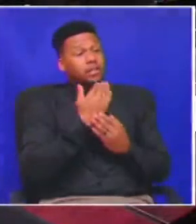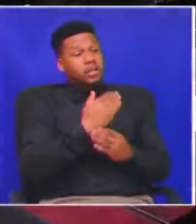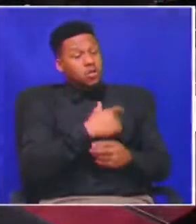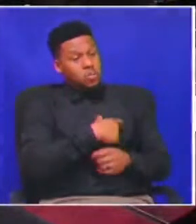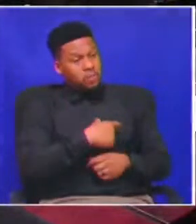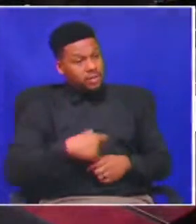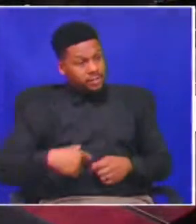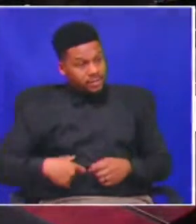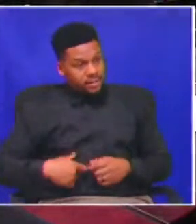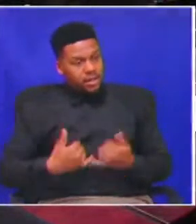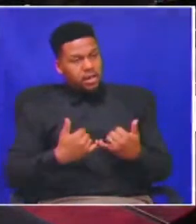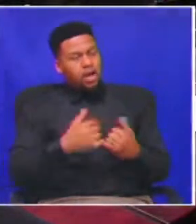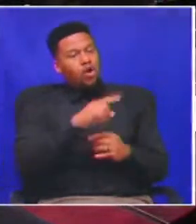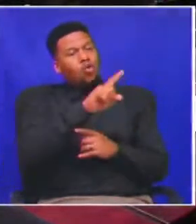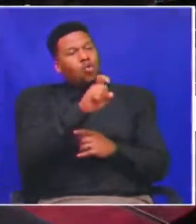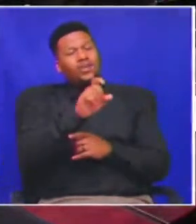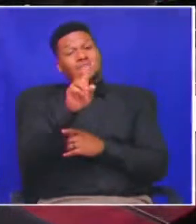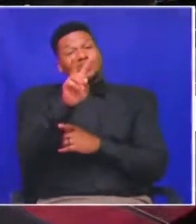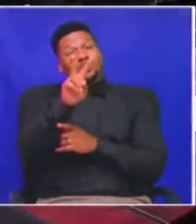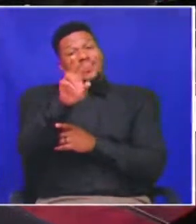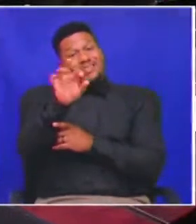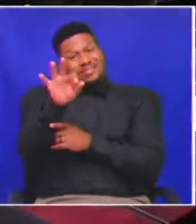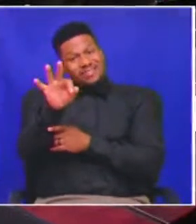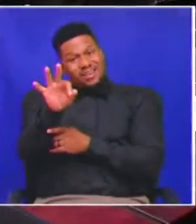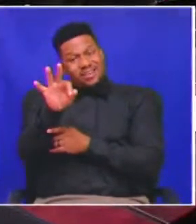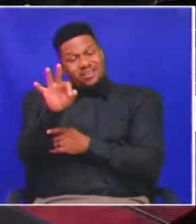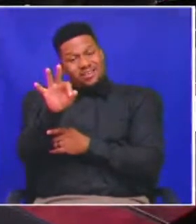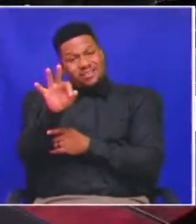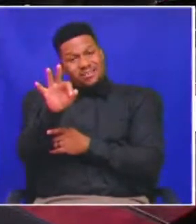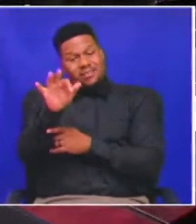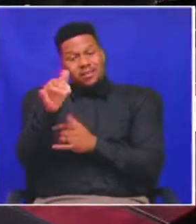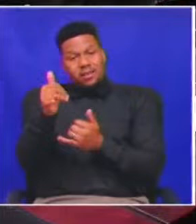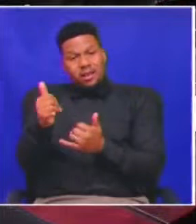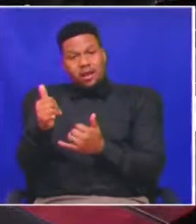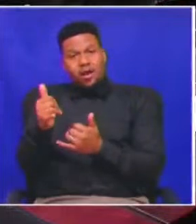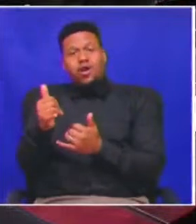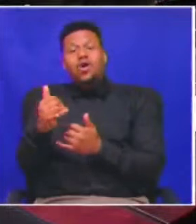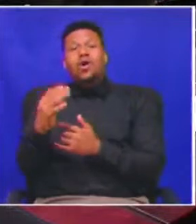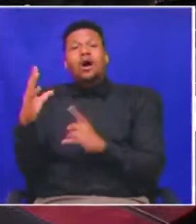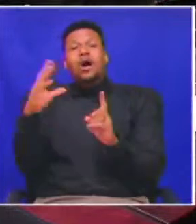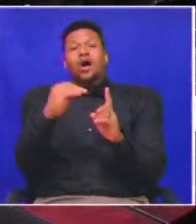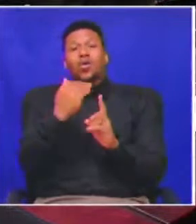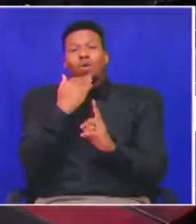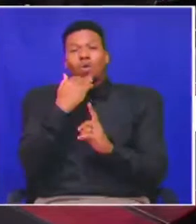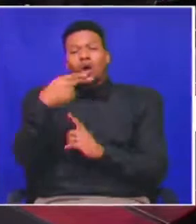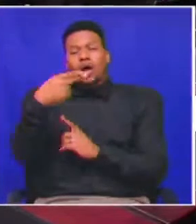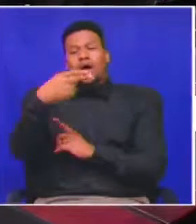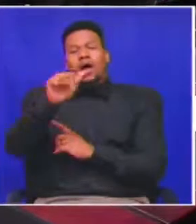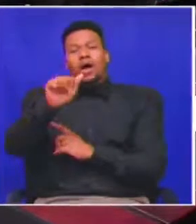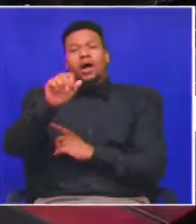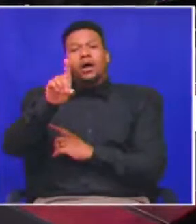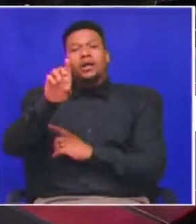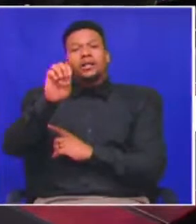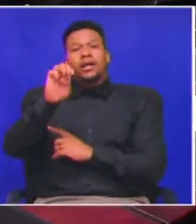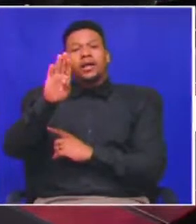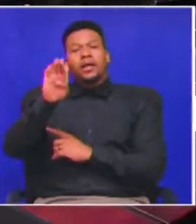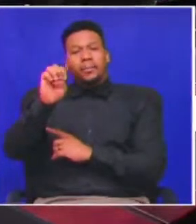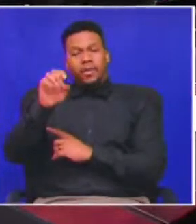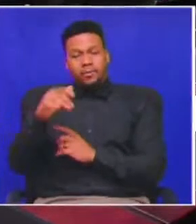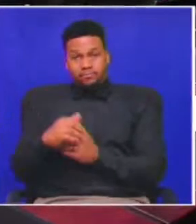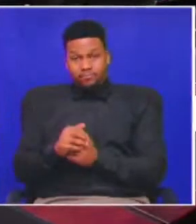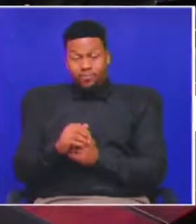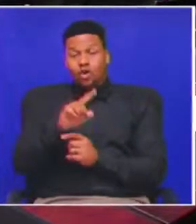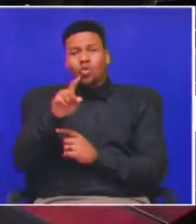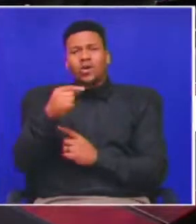President. Question number 23 has been asked by the Honourable Hadebe. The question is, given the growing crisis